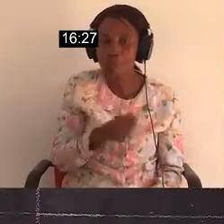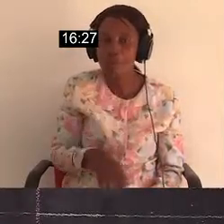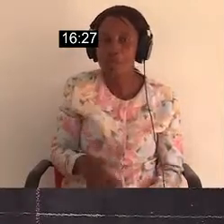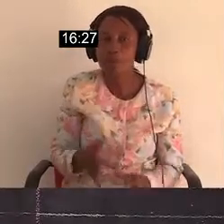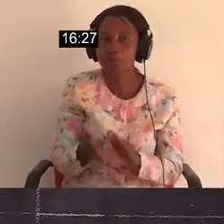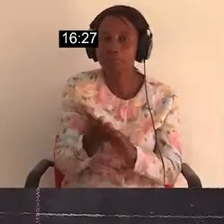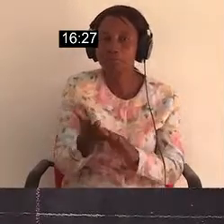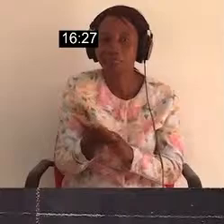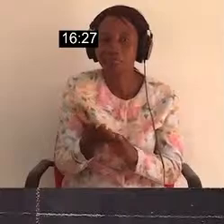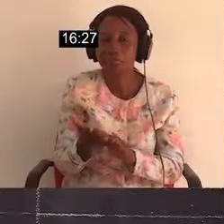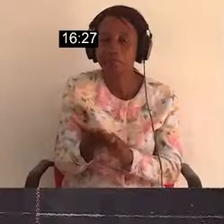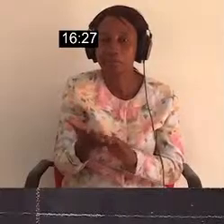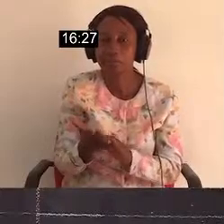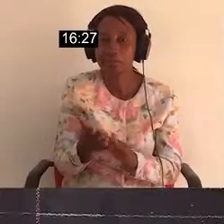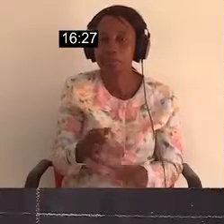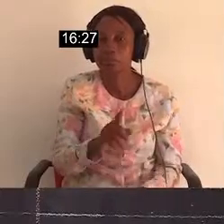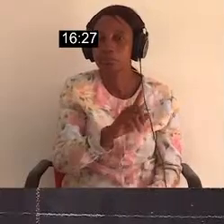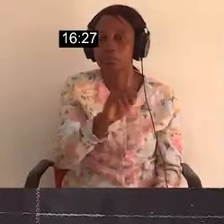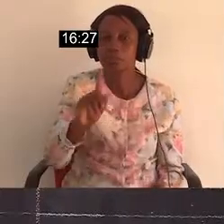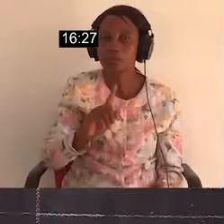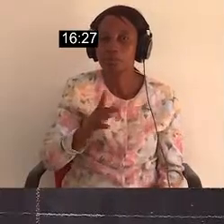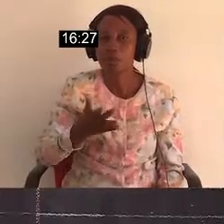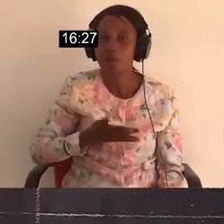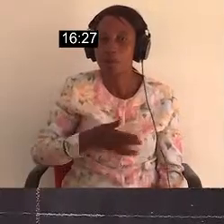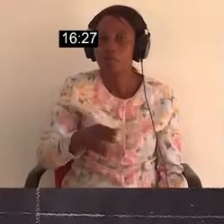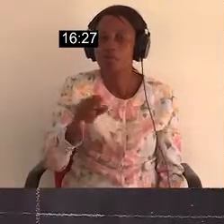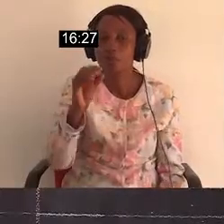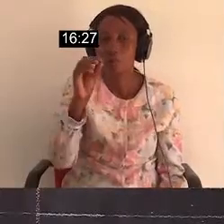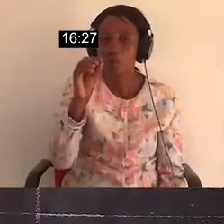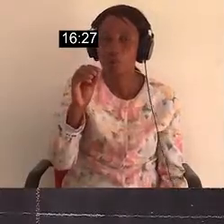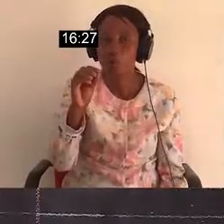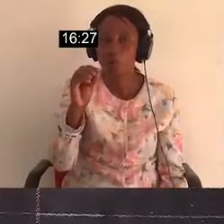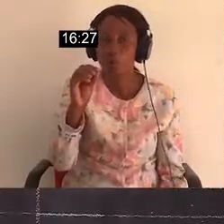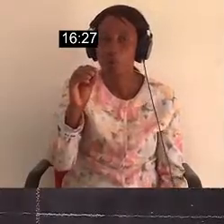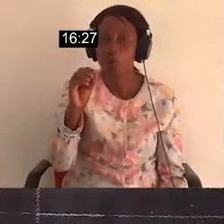meaning we have O